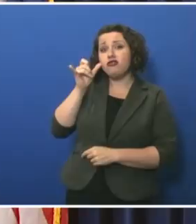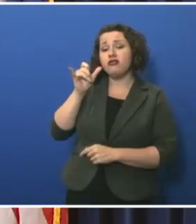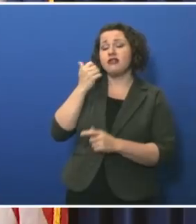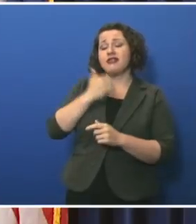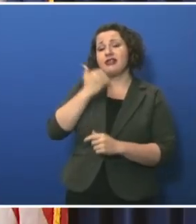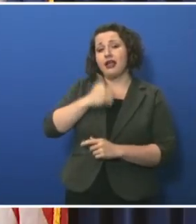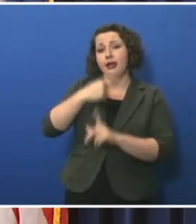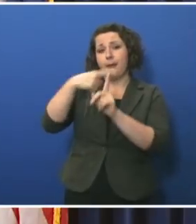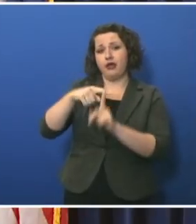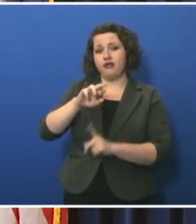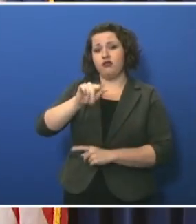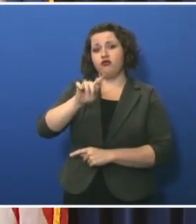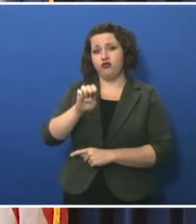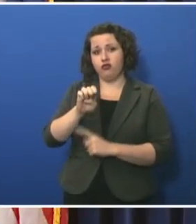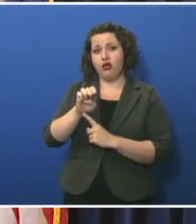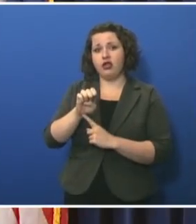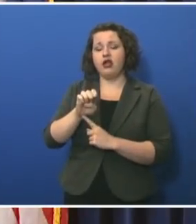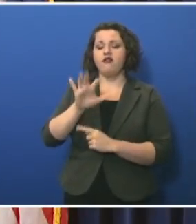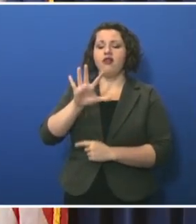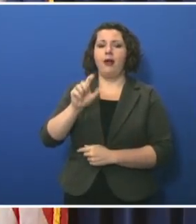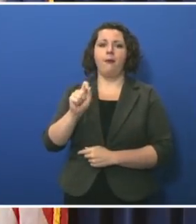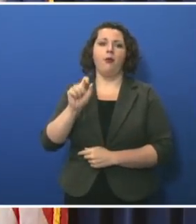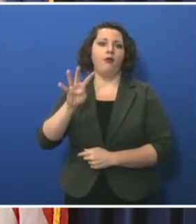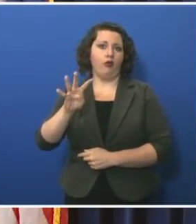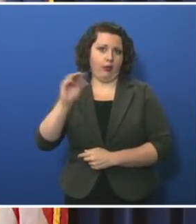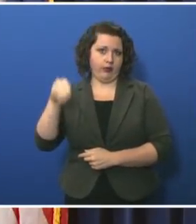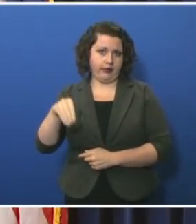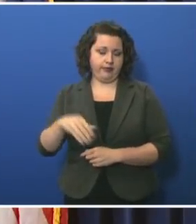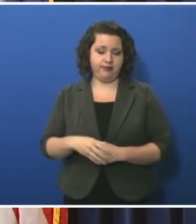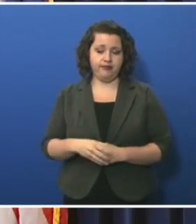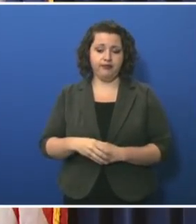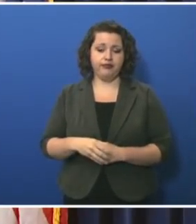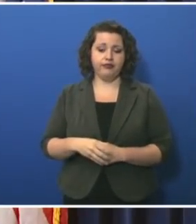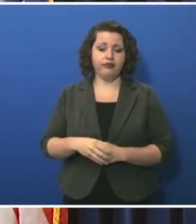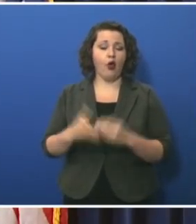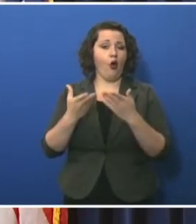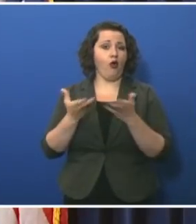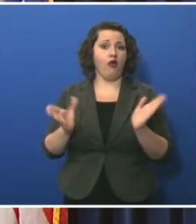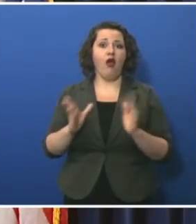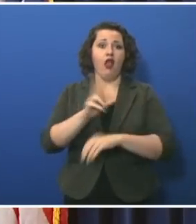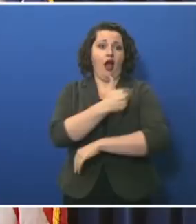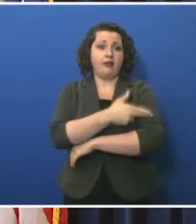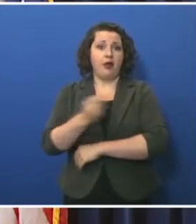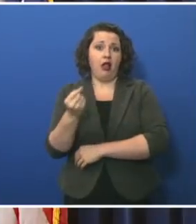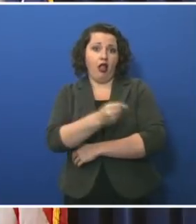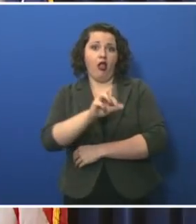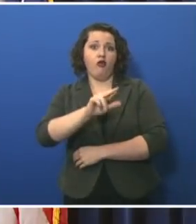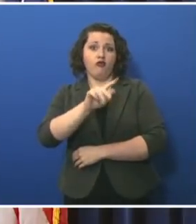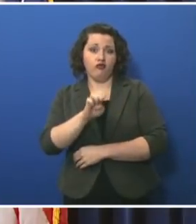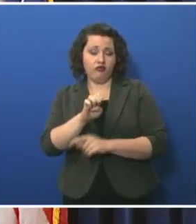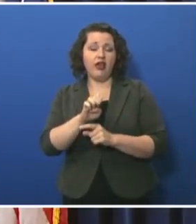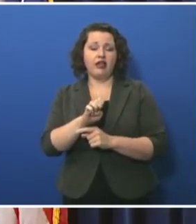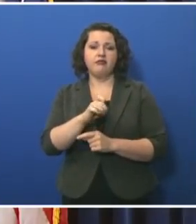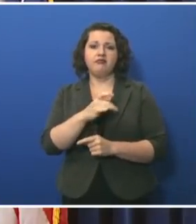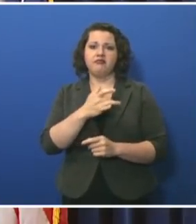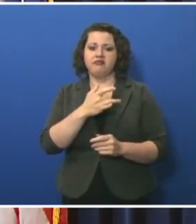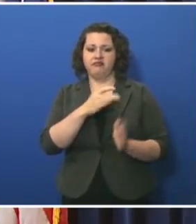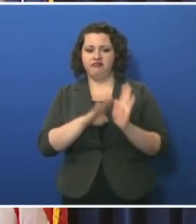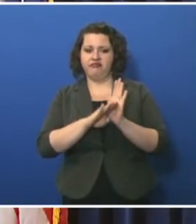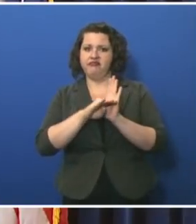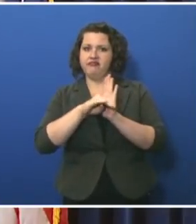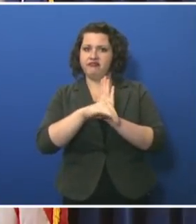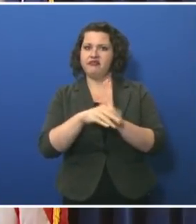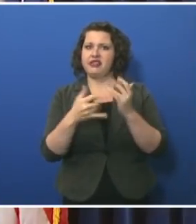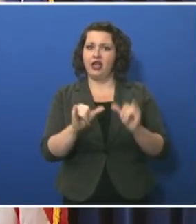positivity rate was 5.4%. Overall, hospitalization rates also continue to trend down. In